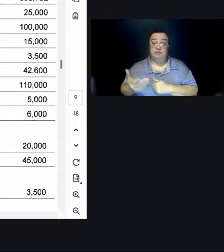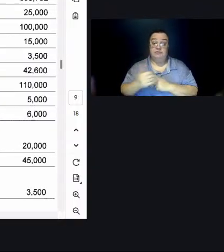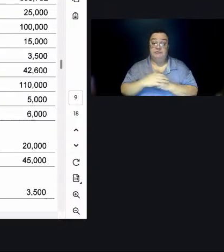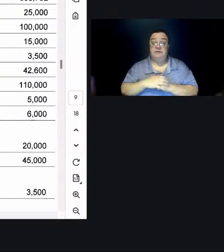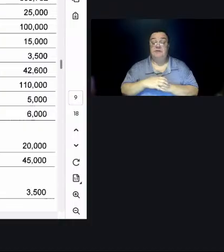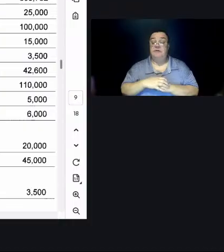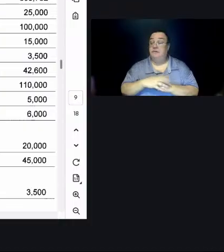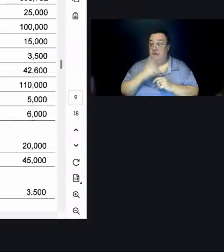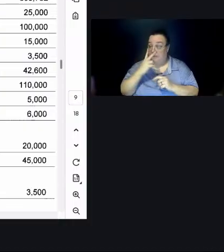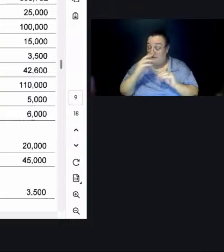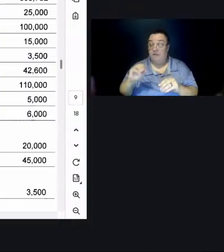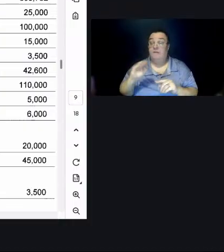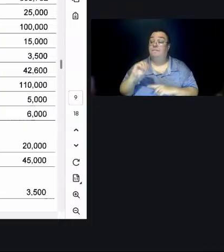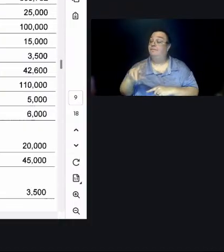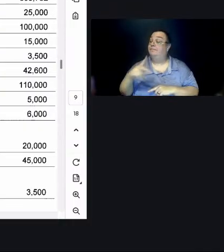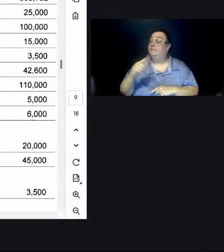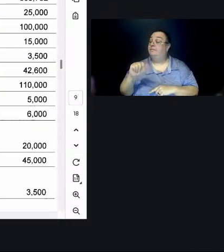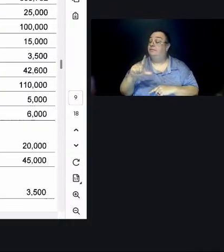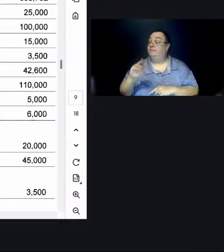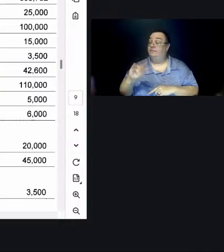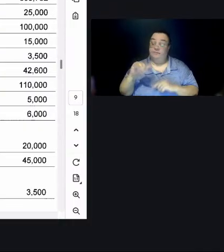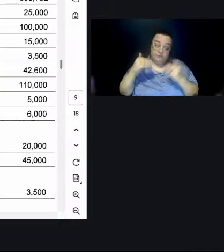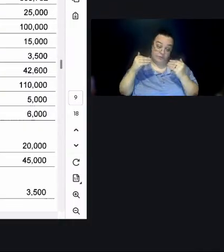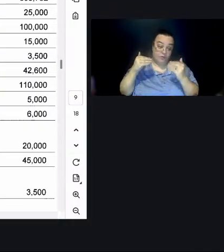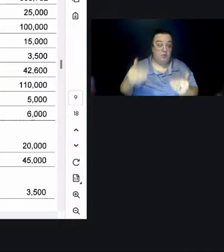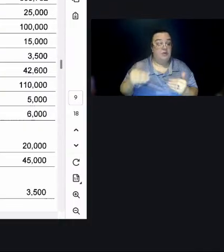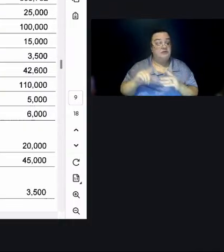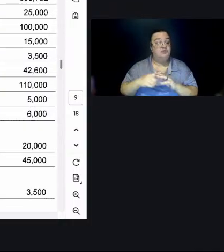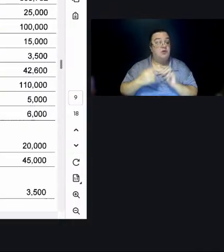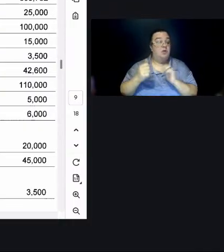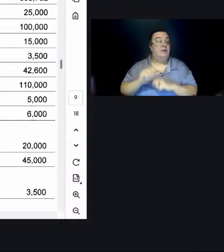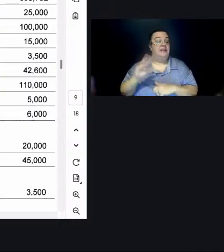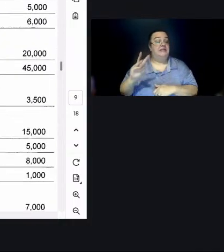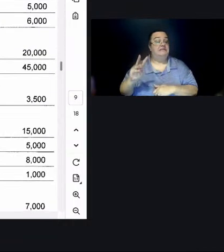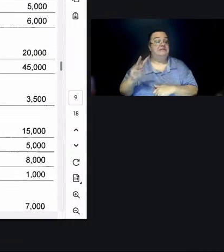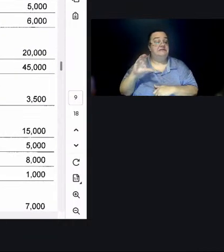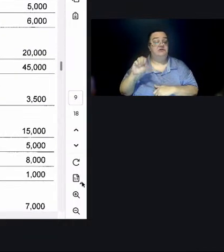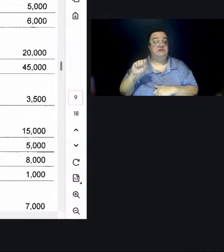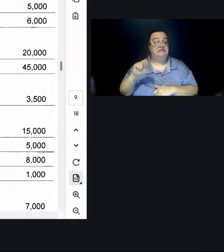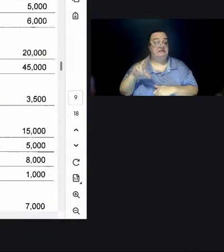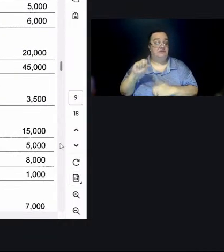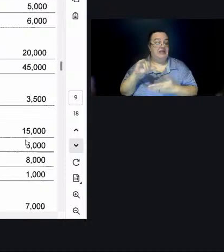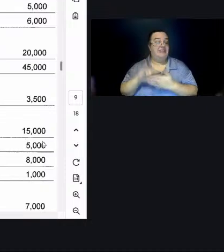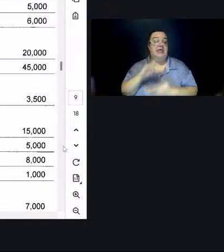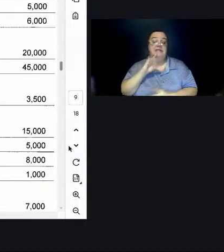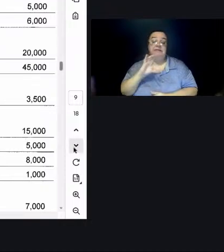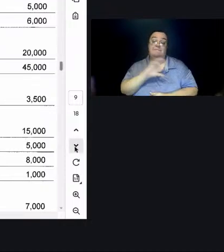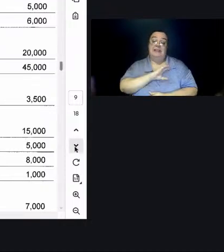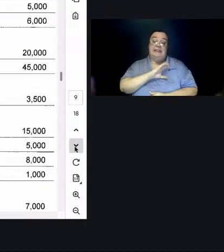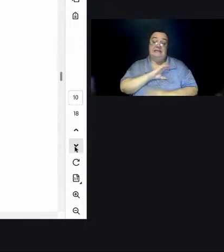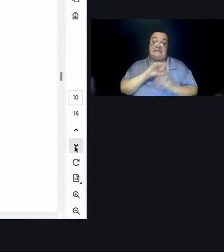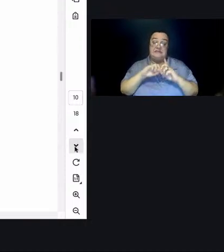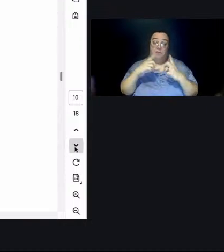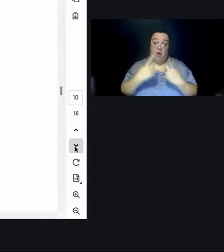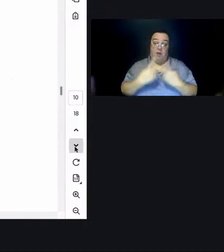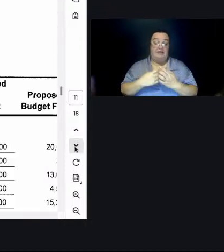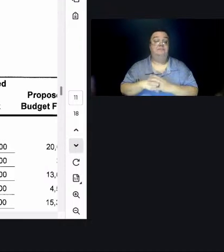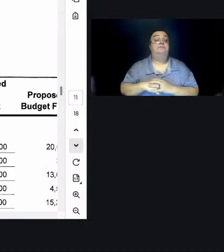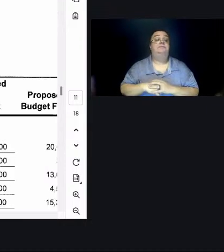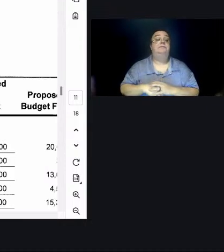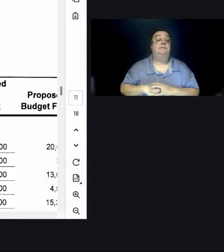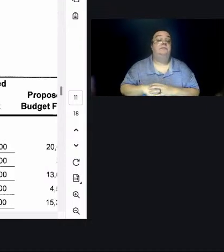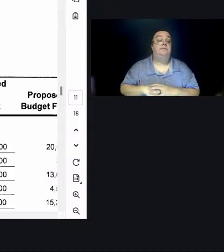Seeing none, Mr. Galloway, why don't you kick us off with the 600 series, which is the police department? Okay, so,